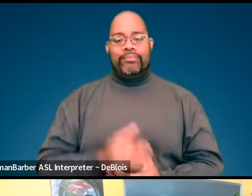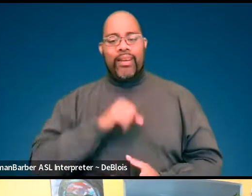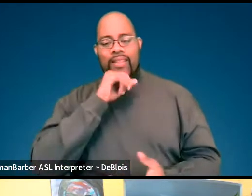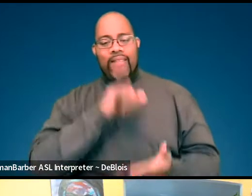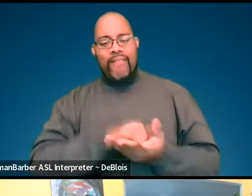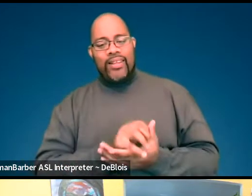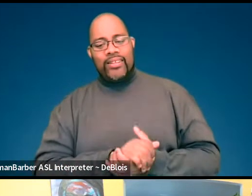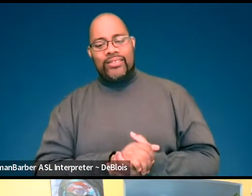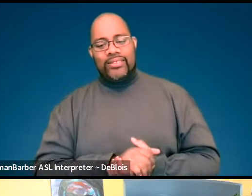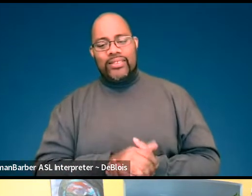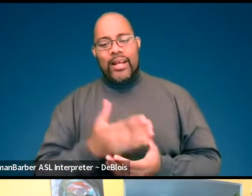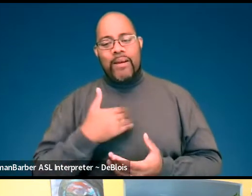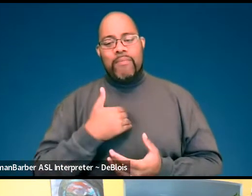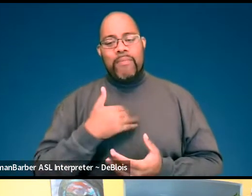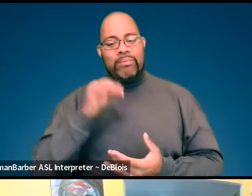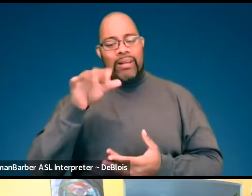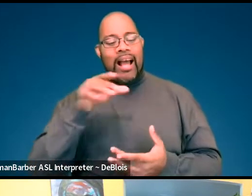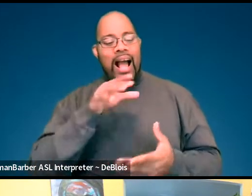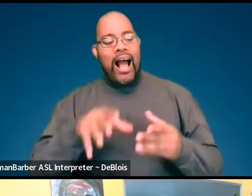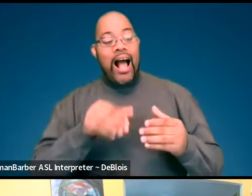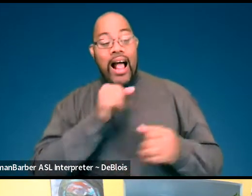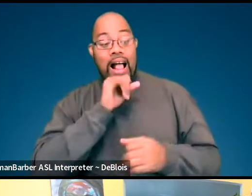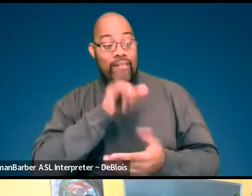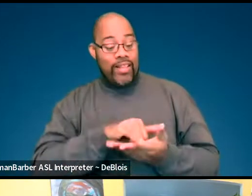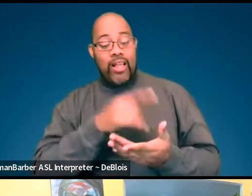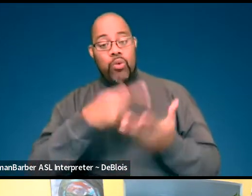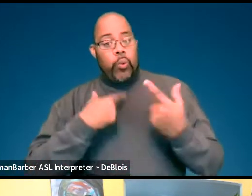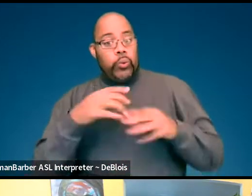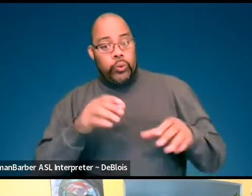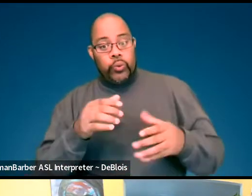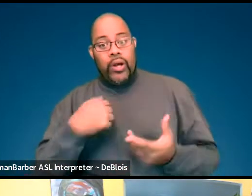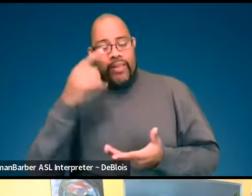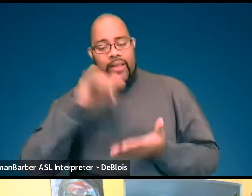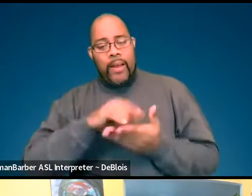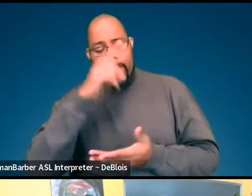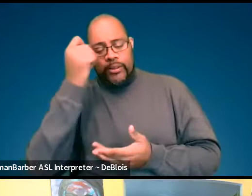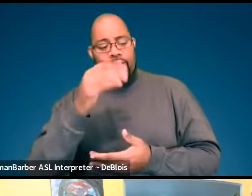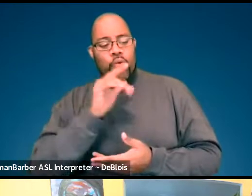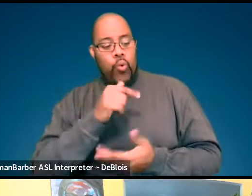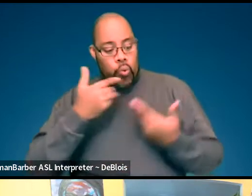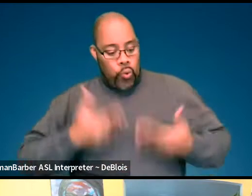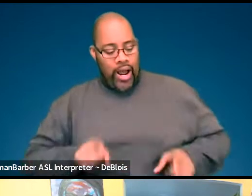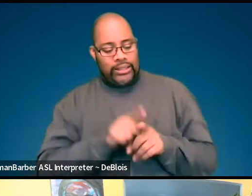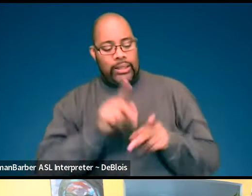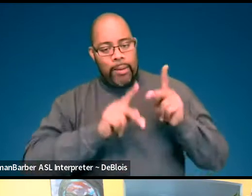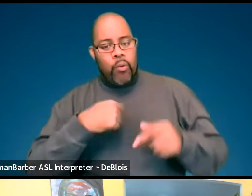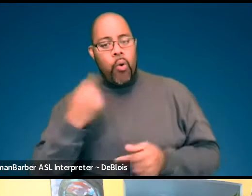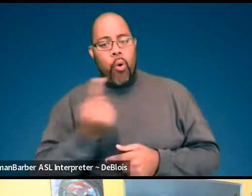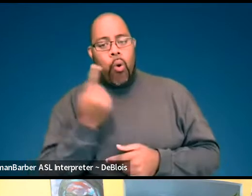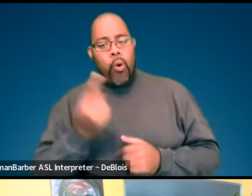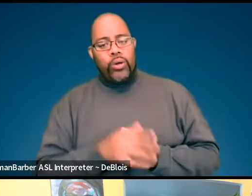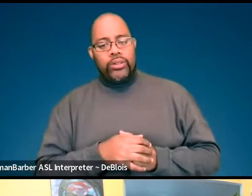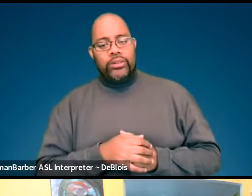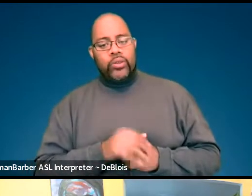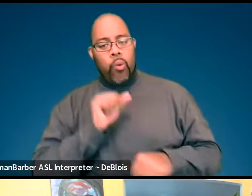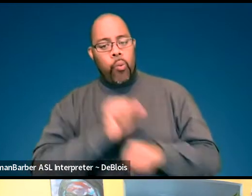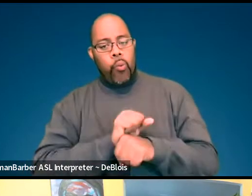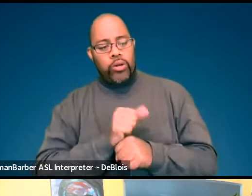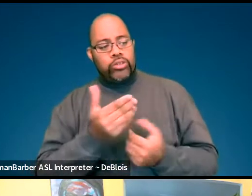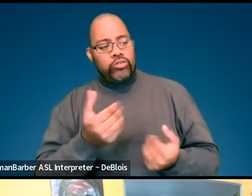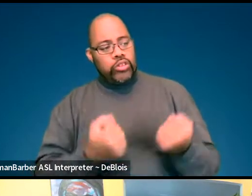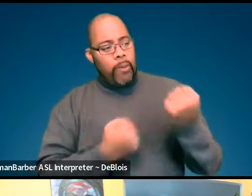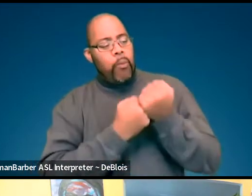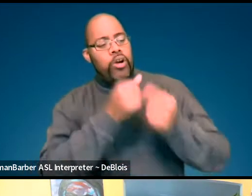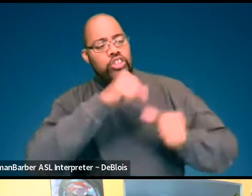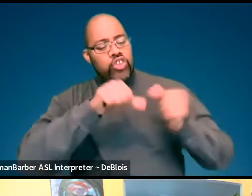to add my little 2 cents. I love the fact, and that's what we do. I think because of who we are as a people, we always are working to lift each other